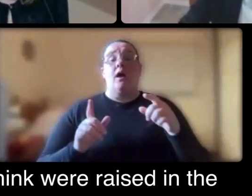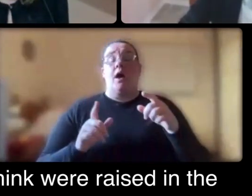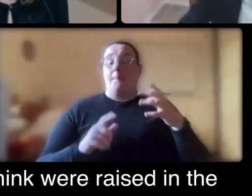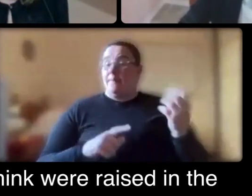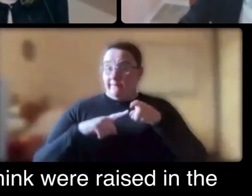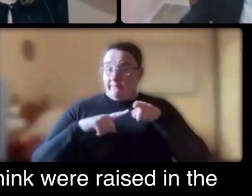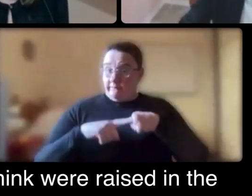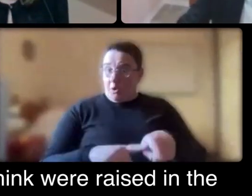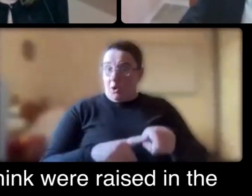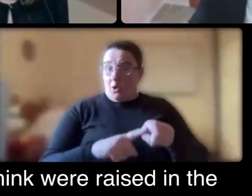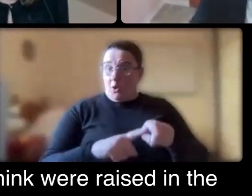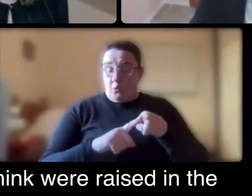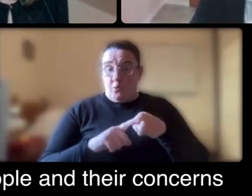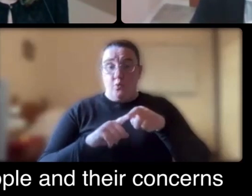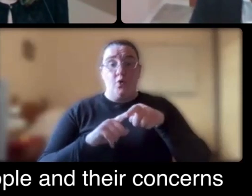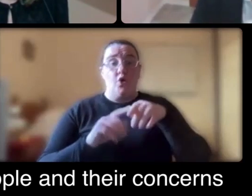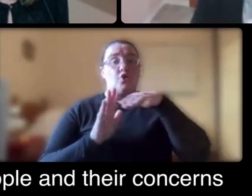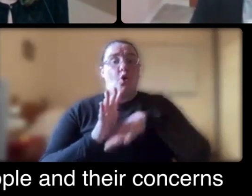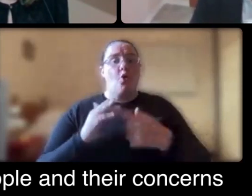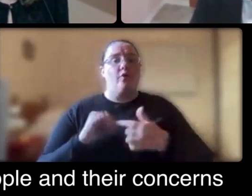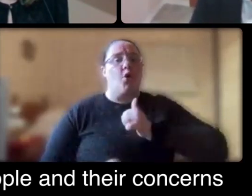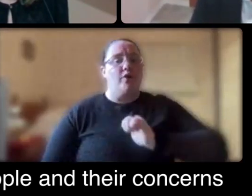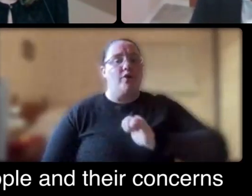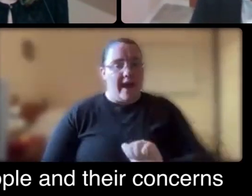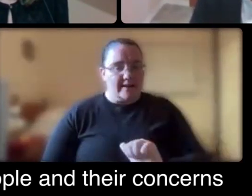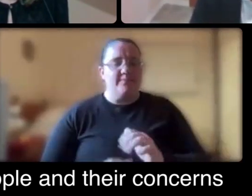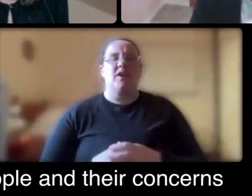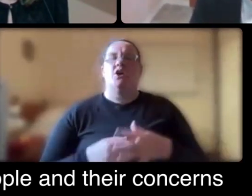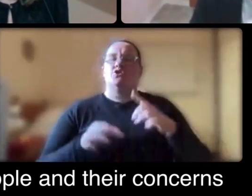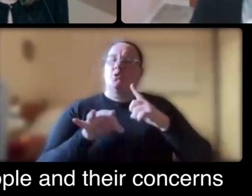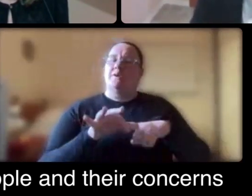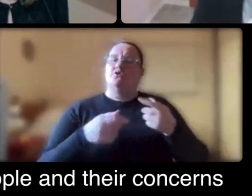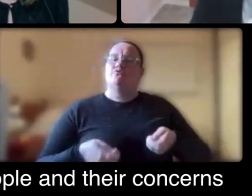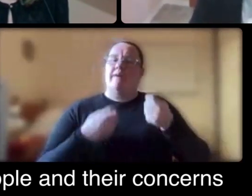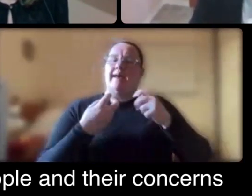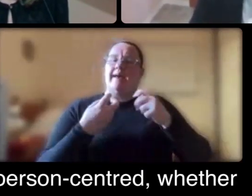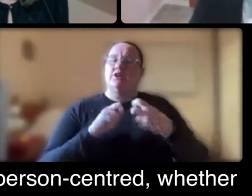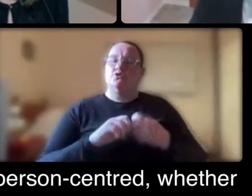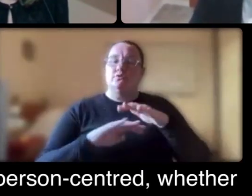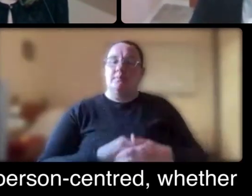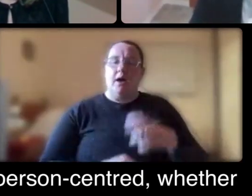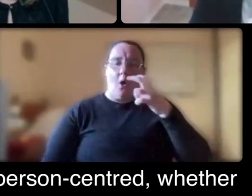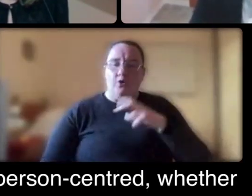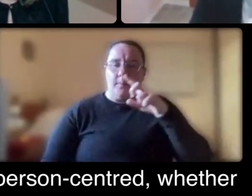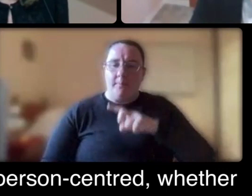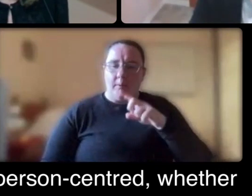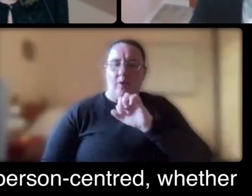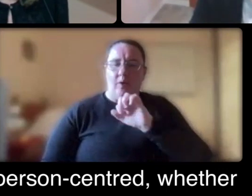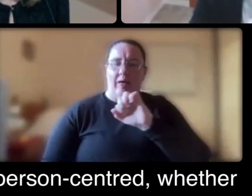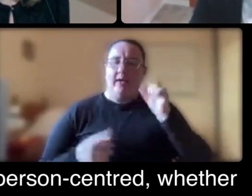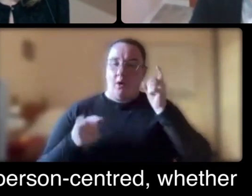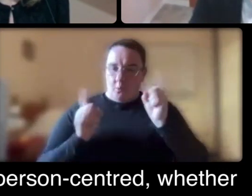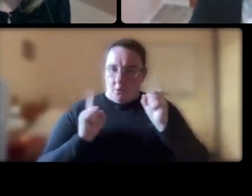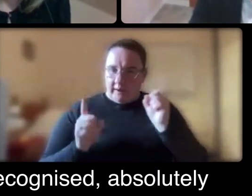apply. And so the issues that I think were raised in the question around older people and their concerns about whether they'll